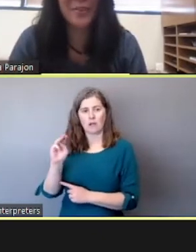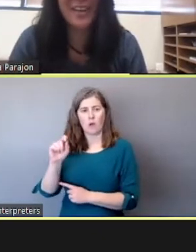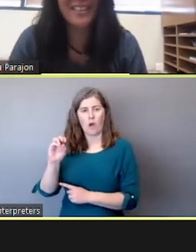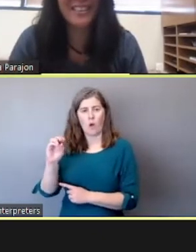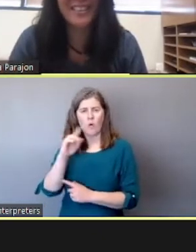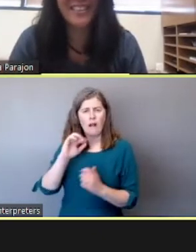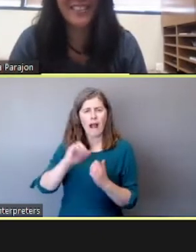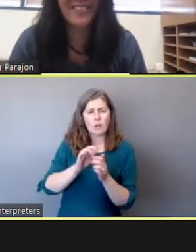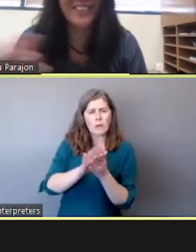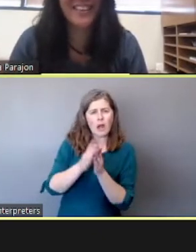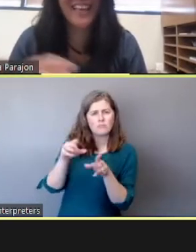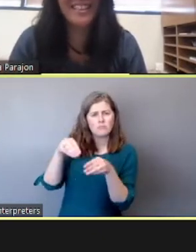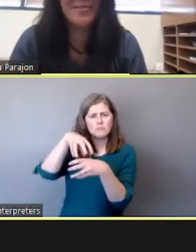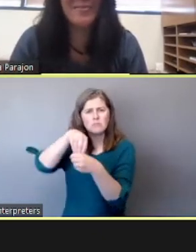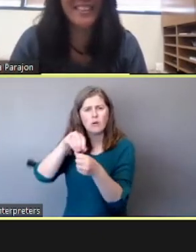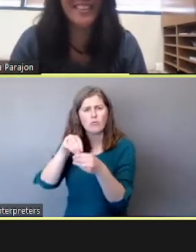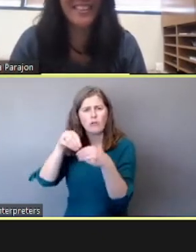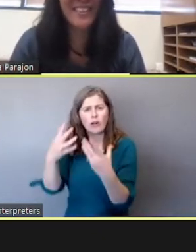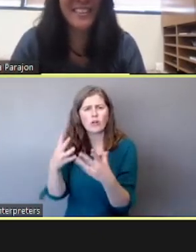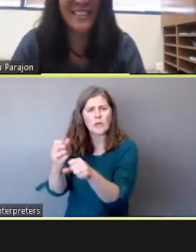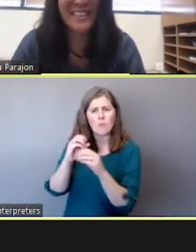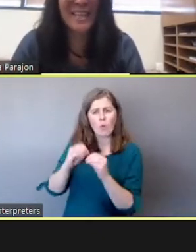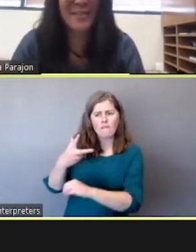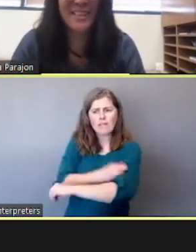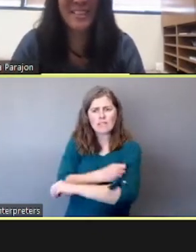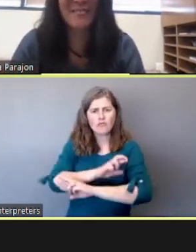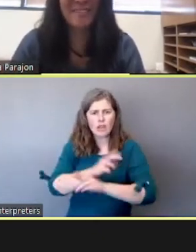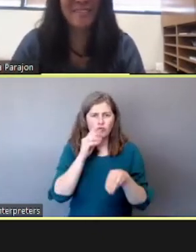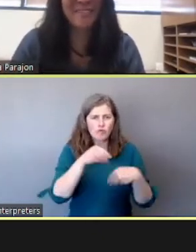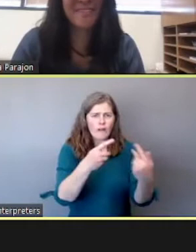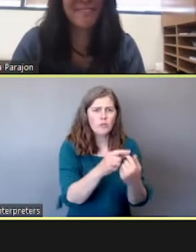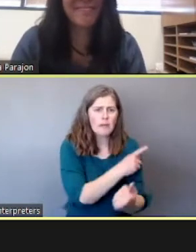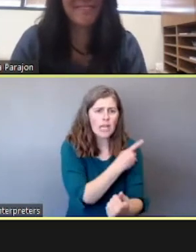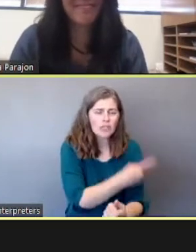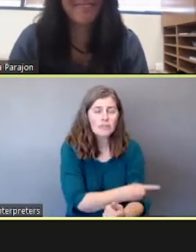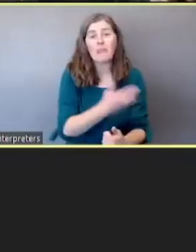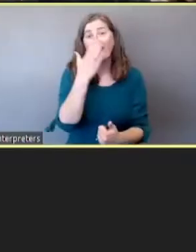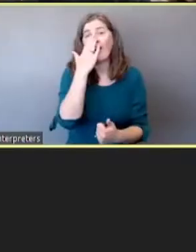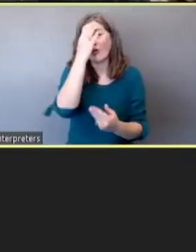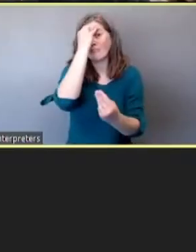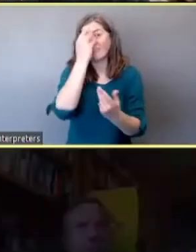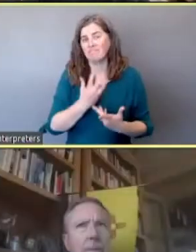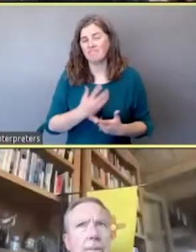more vaccines. So thanks so much. That's the update.